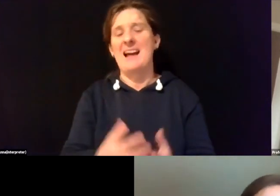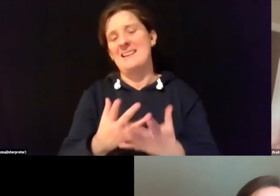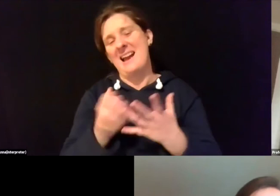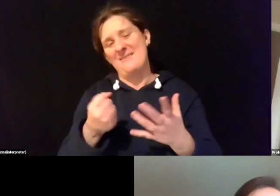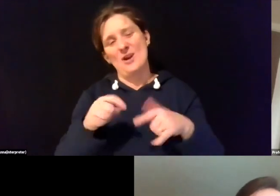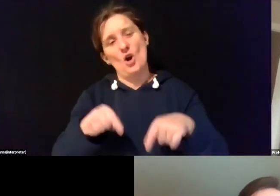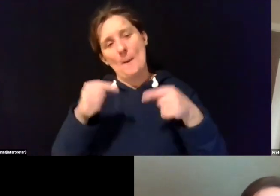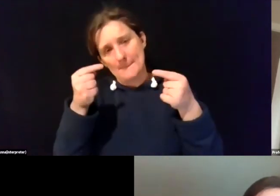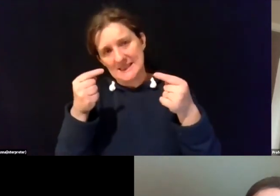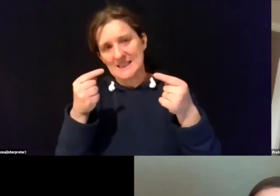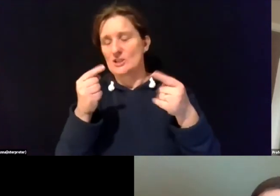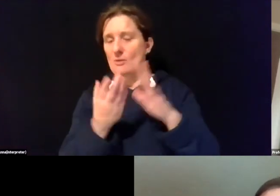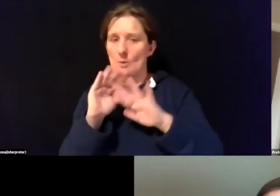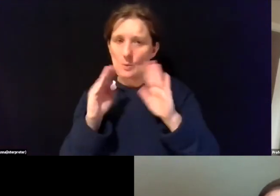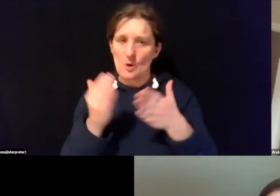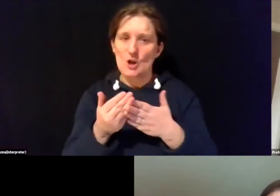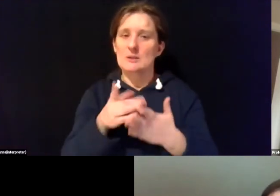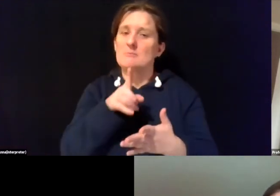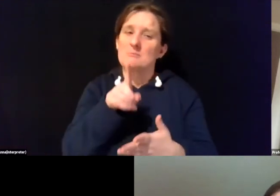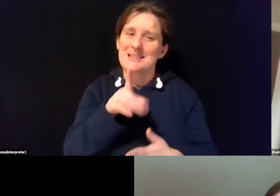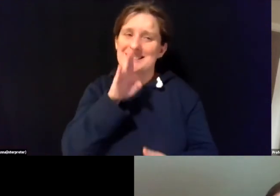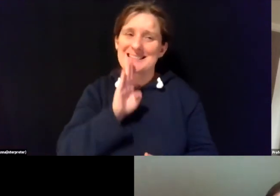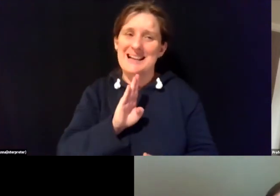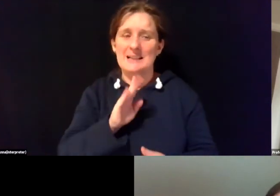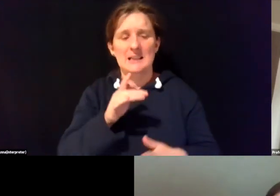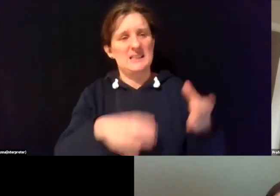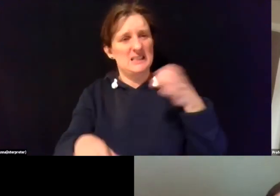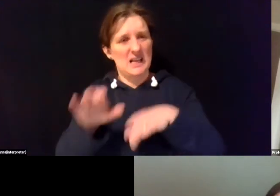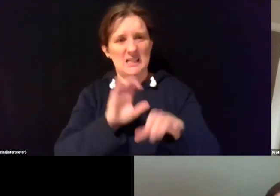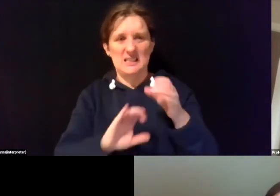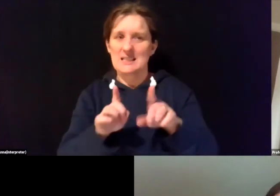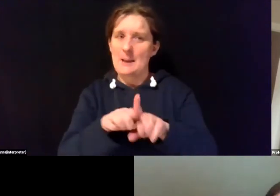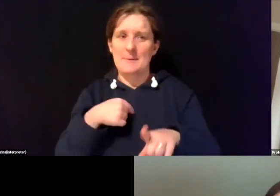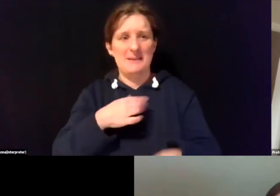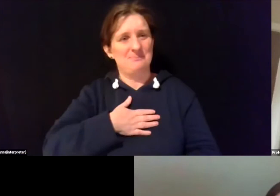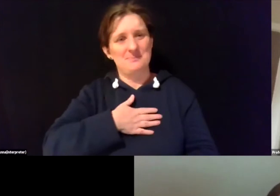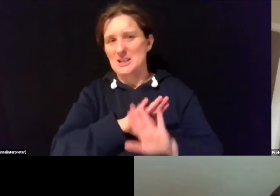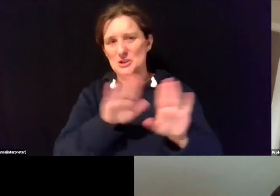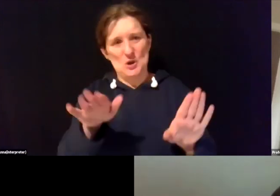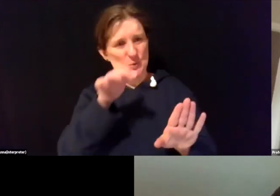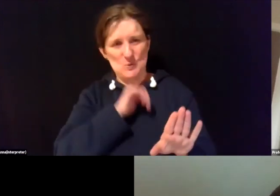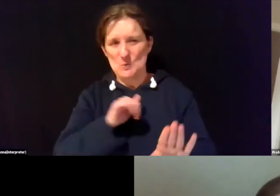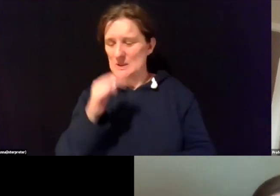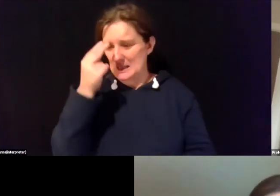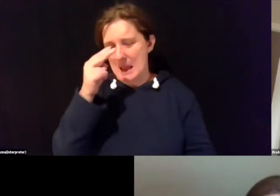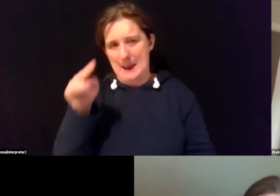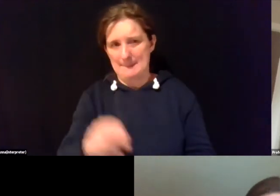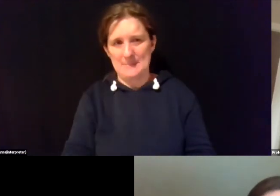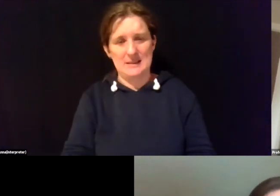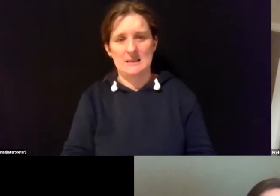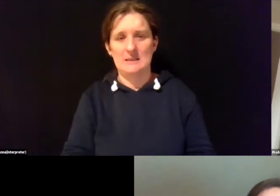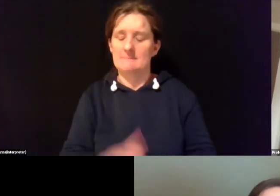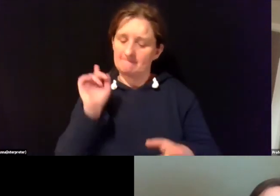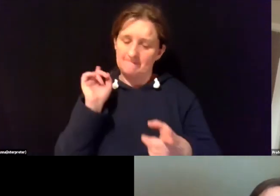competition run worldwide. But sadly, scientists like me are very boring and don't use those names at the minute, and so we stick